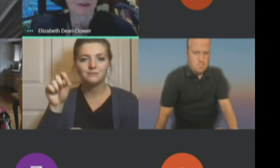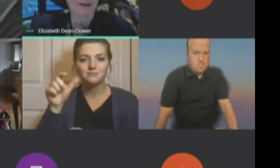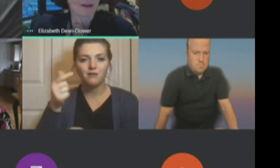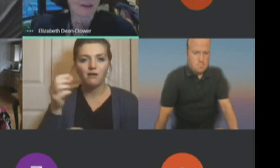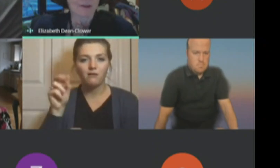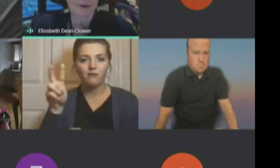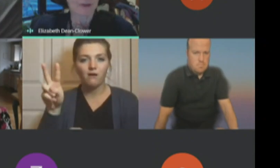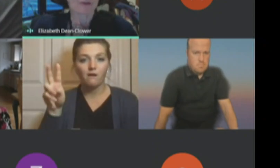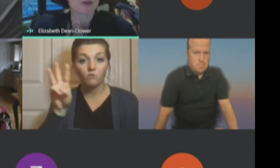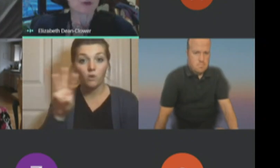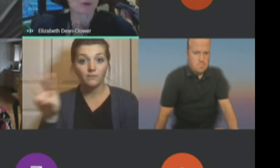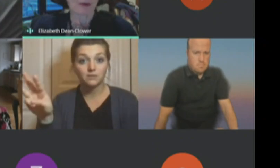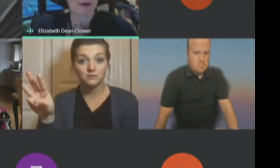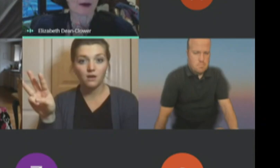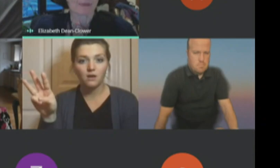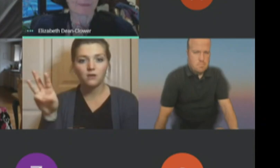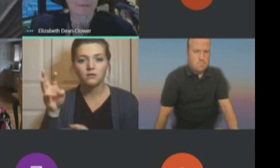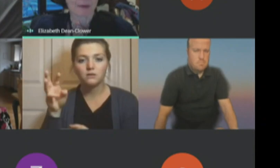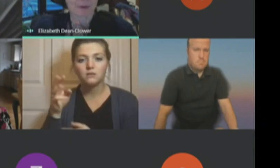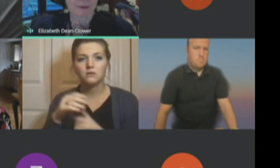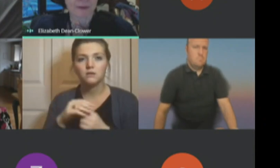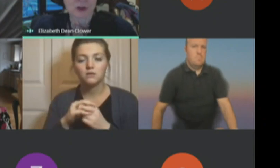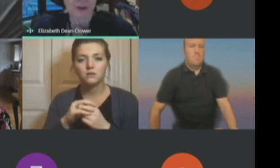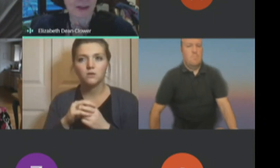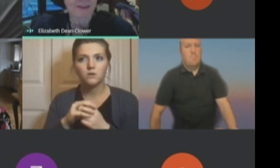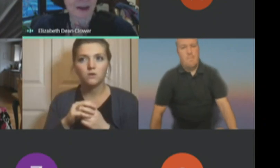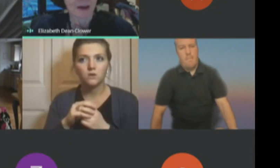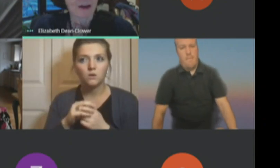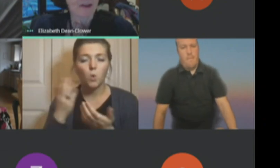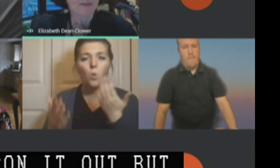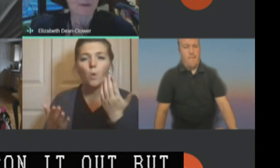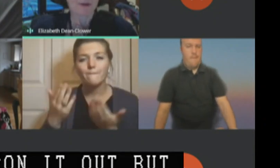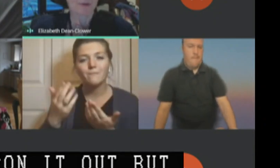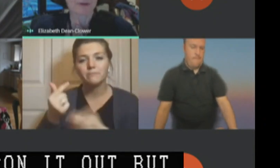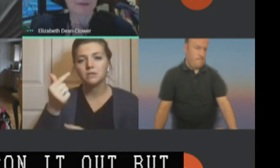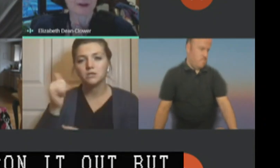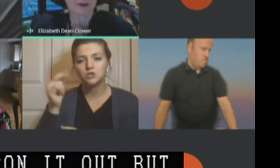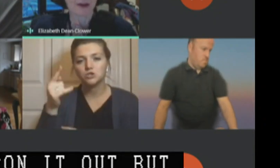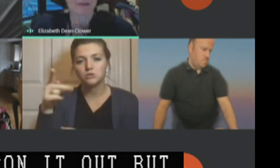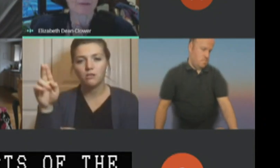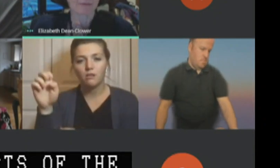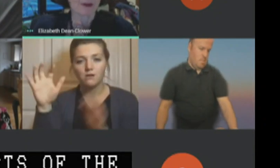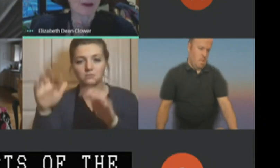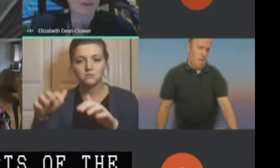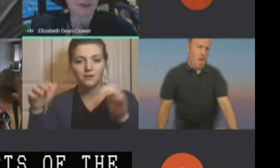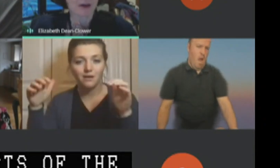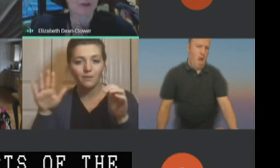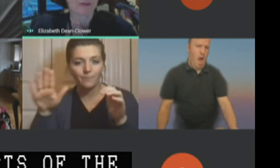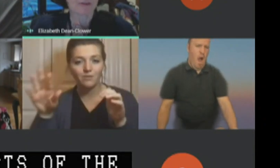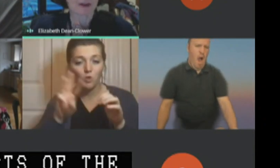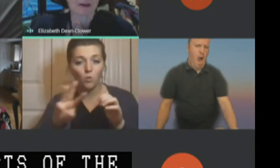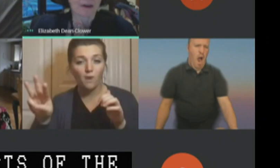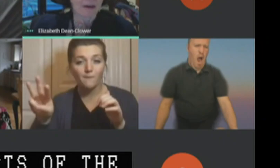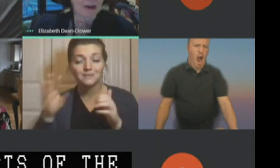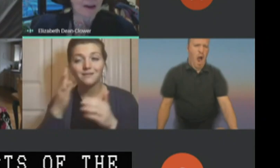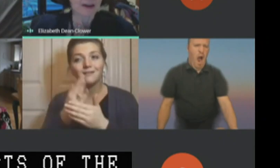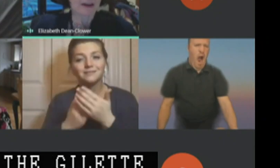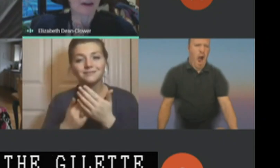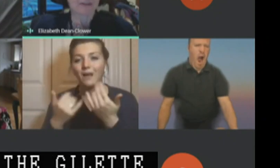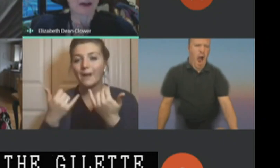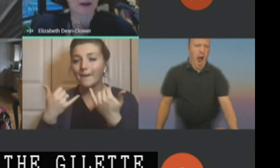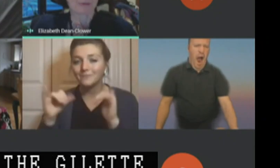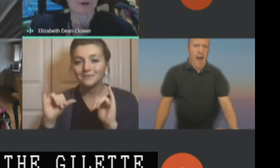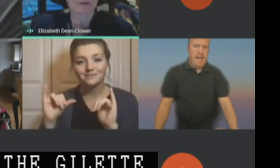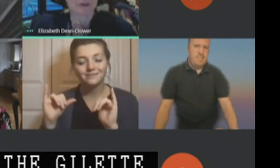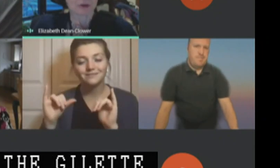still, or individual, maybe it was the Gillette site, some of them were still at sections that he needed